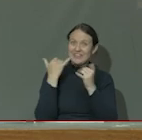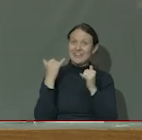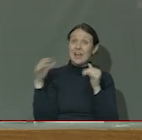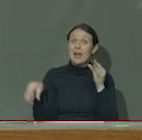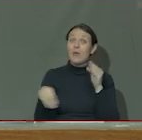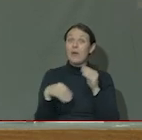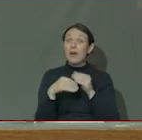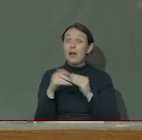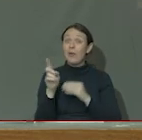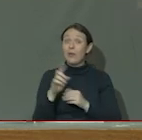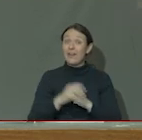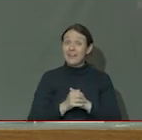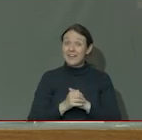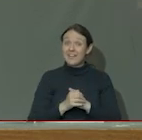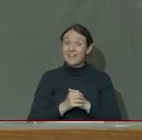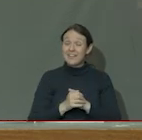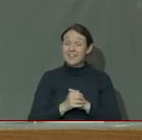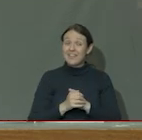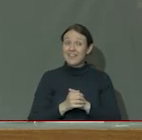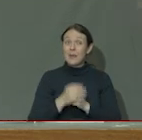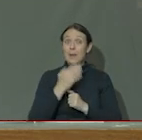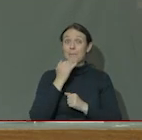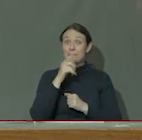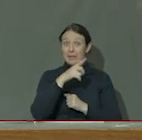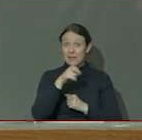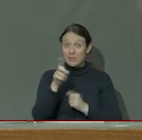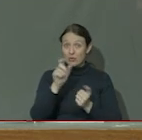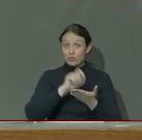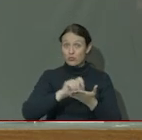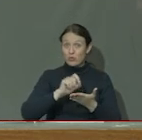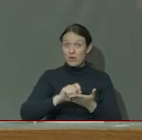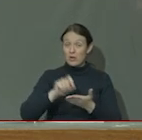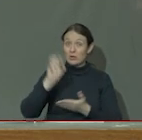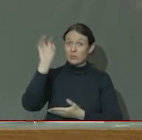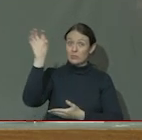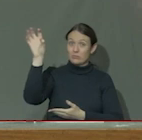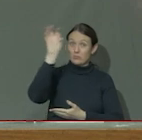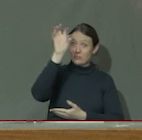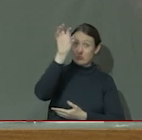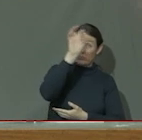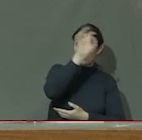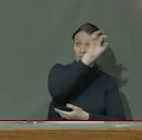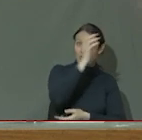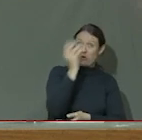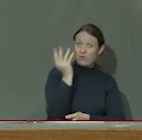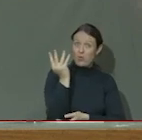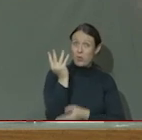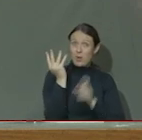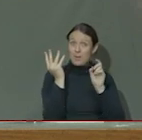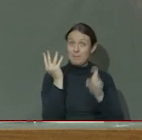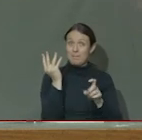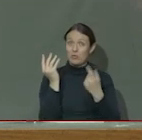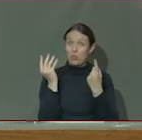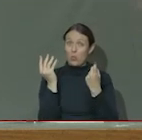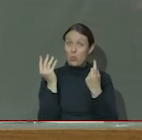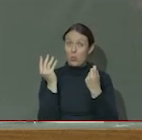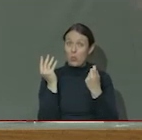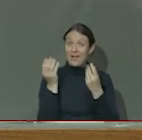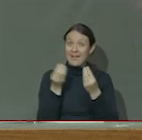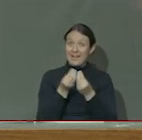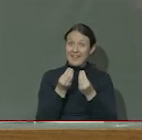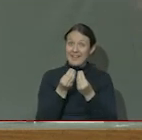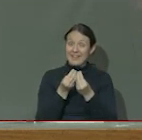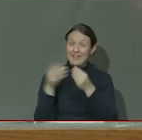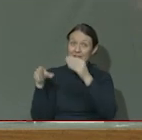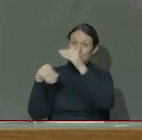in? So now, please write down. In each block here on the top must be one of a kind of a letter. If there's